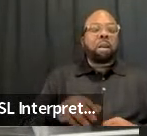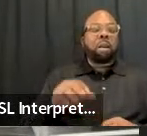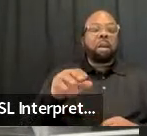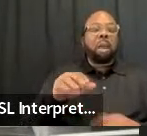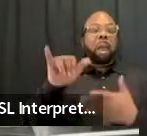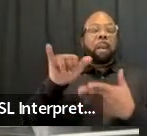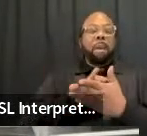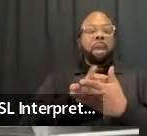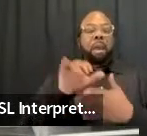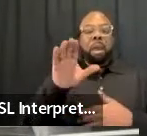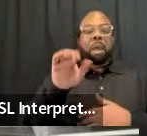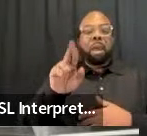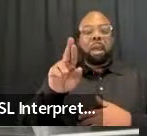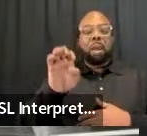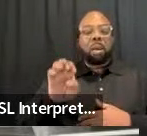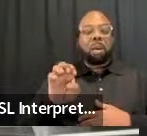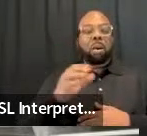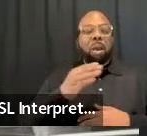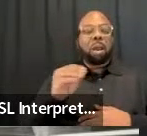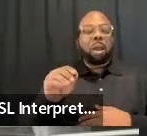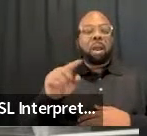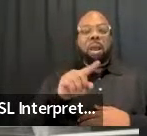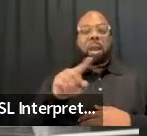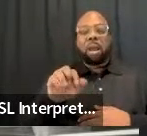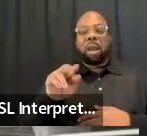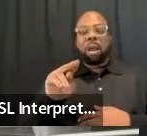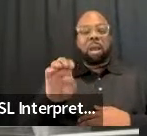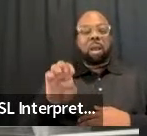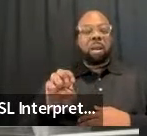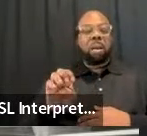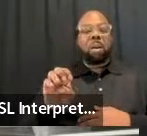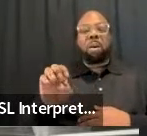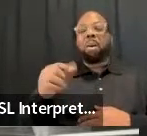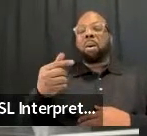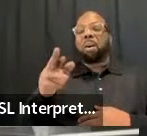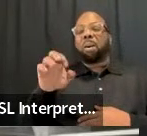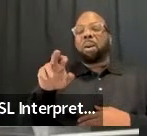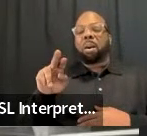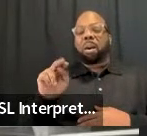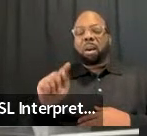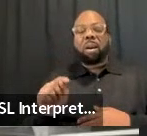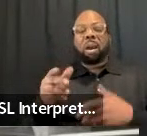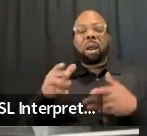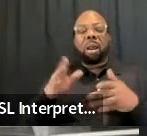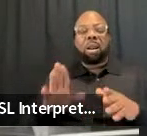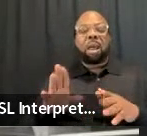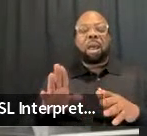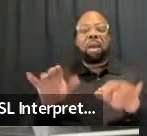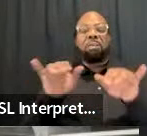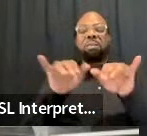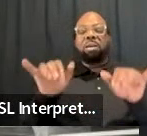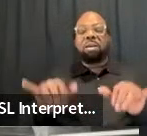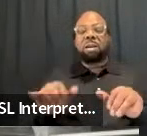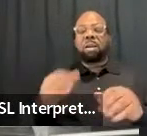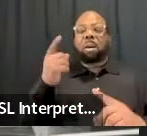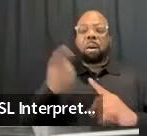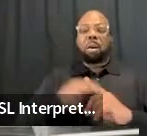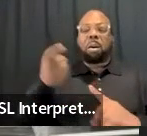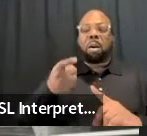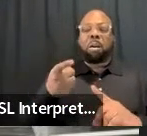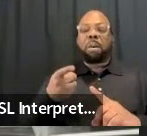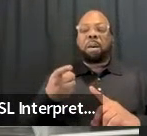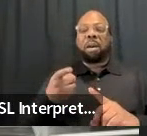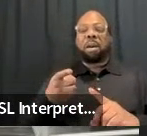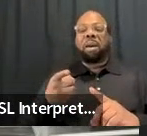to automated parking facilities that are tailored to the unique operational needs of systems which automatically deposit and